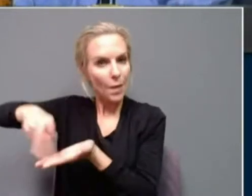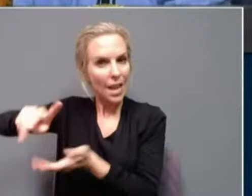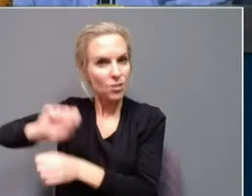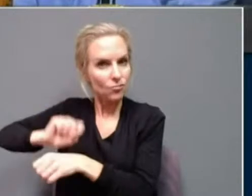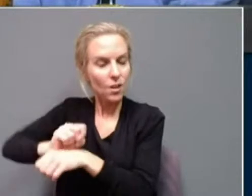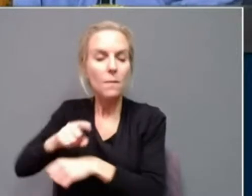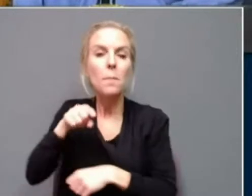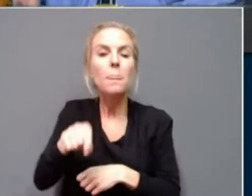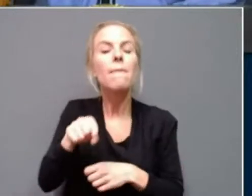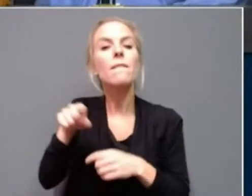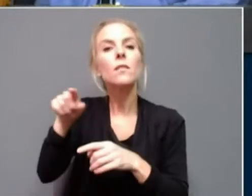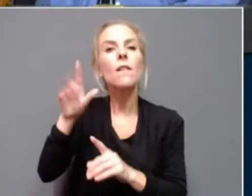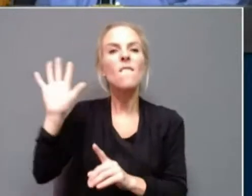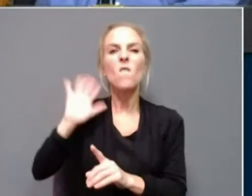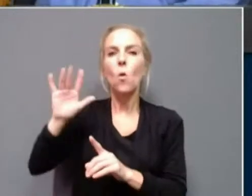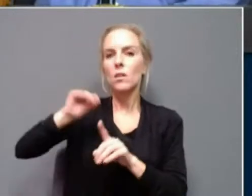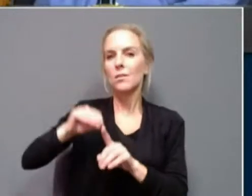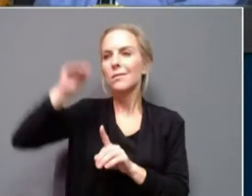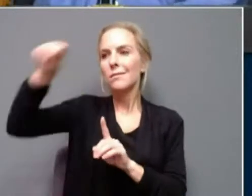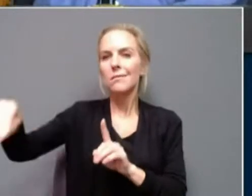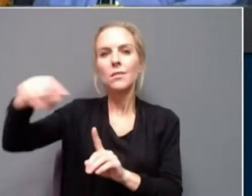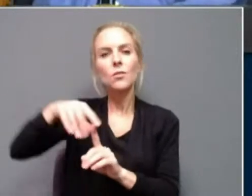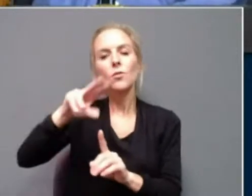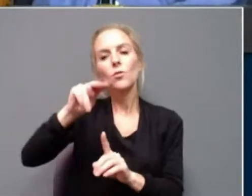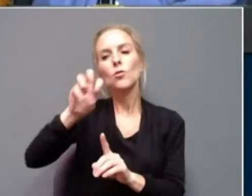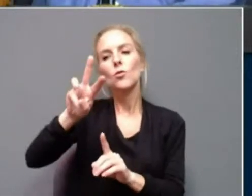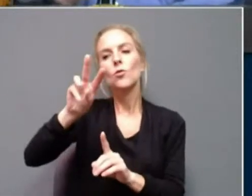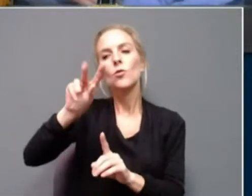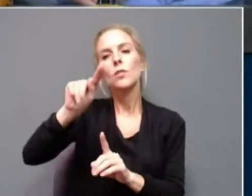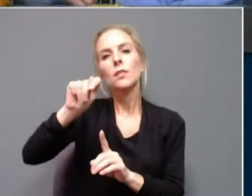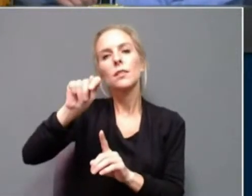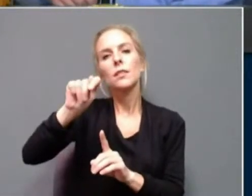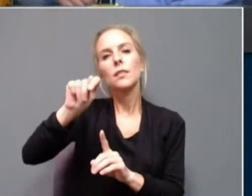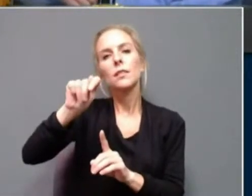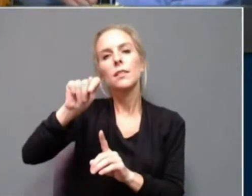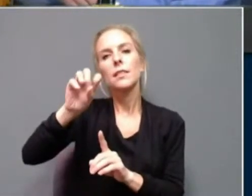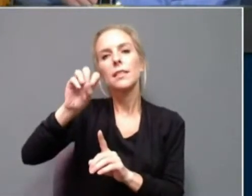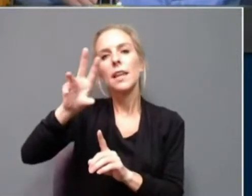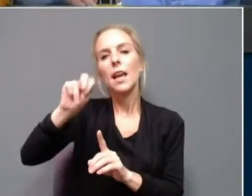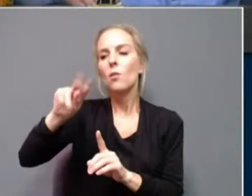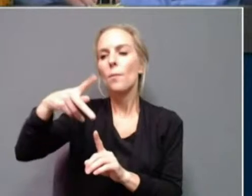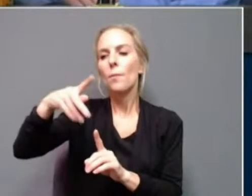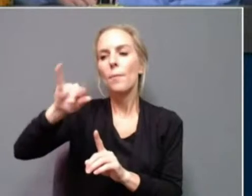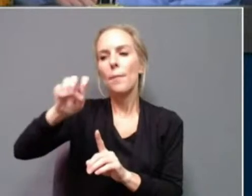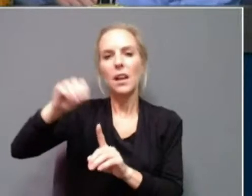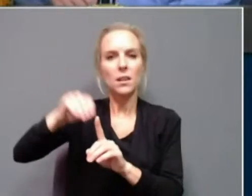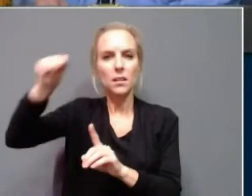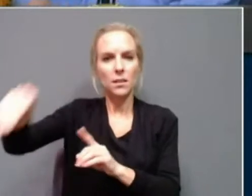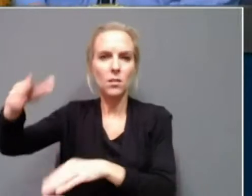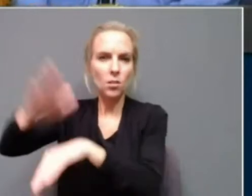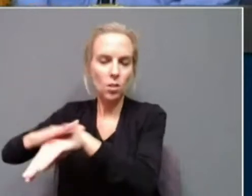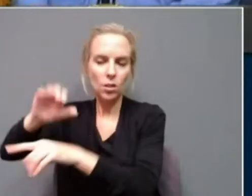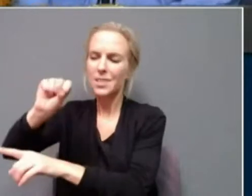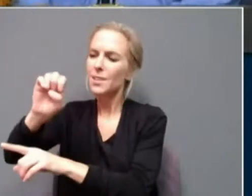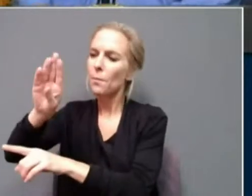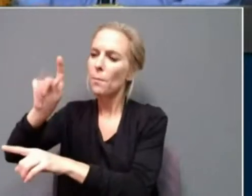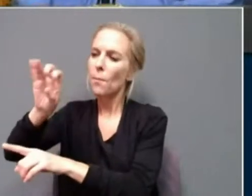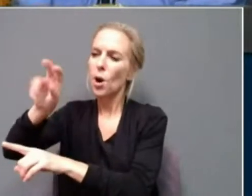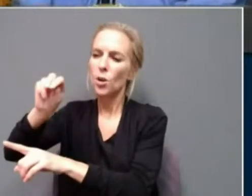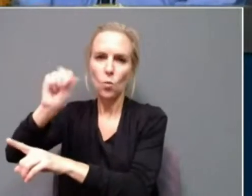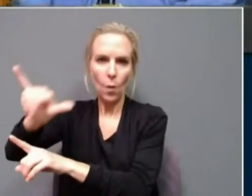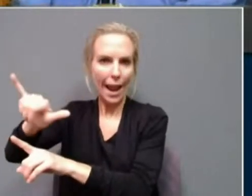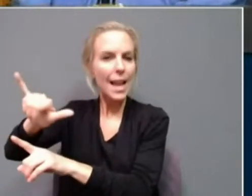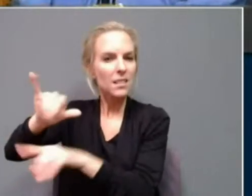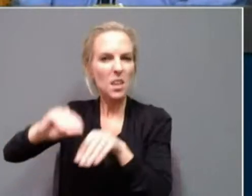relocating from its previous location on Newtown Pike to a 29,000 square foot space on Sir Barton Way. The move's a big step for